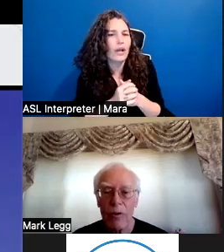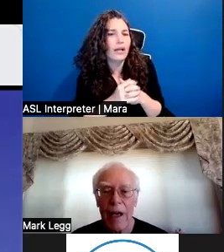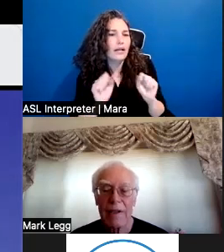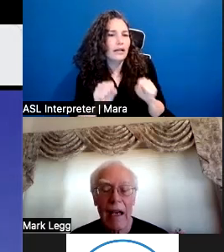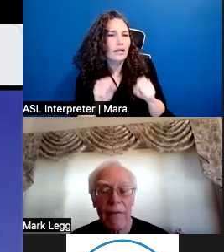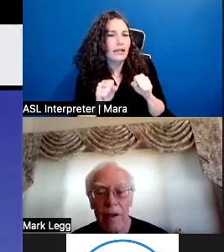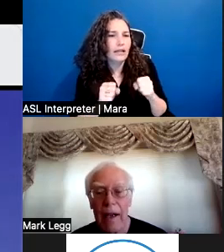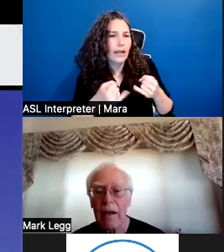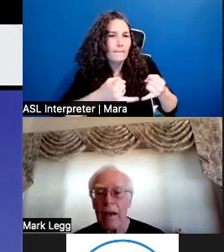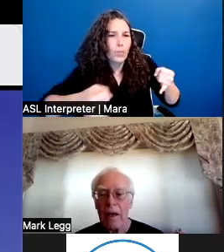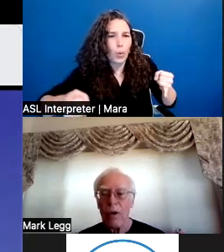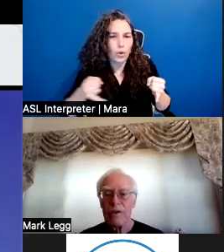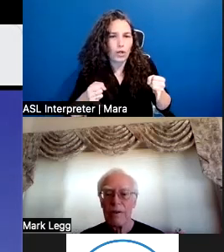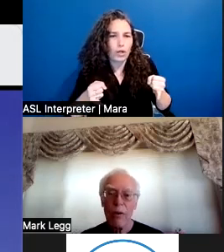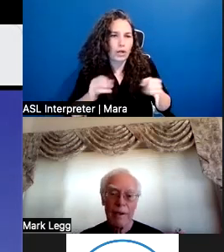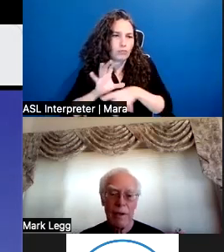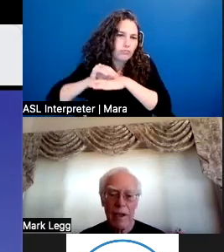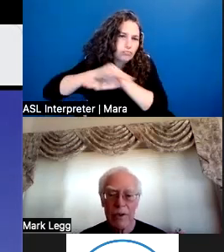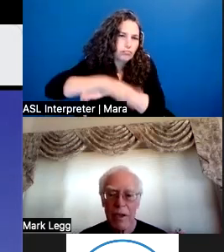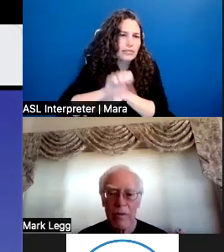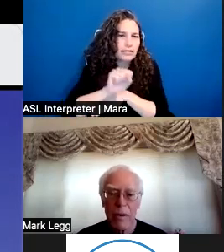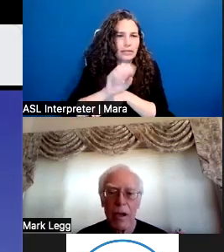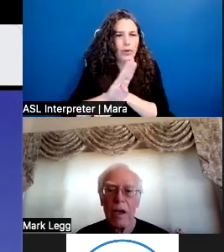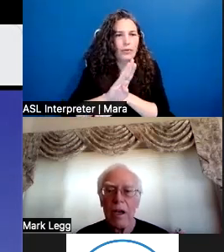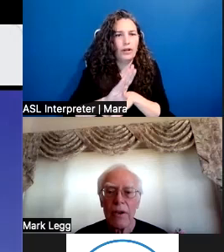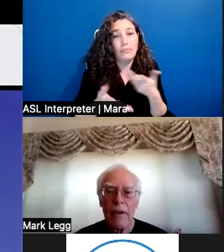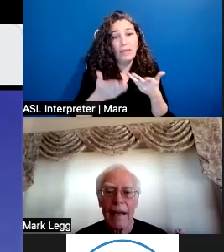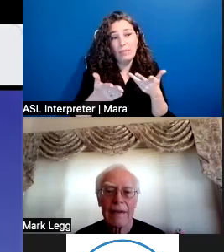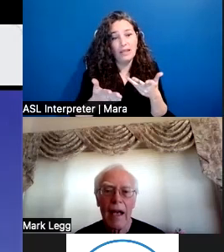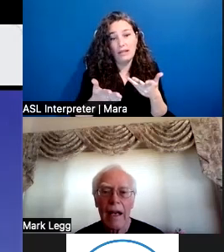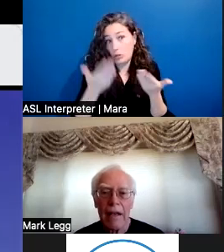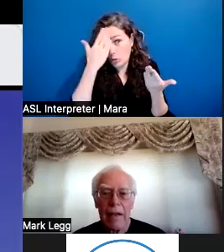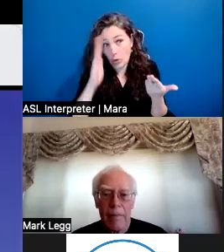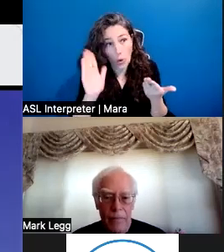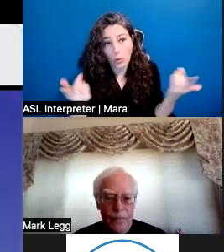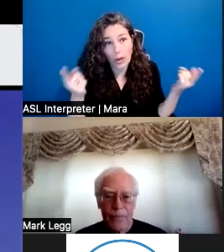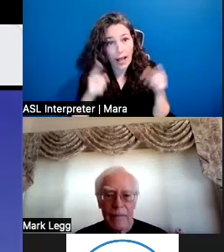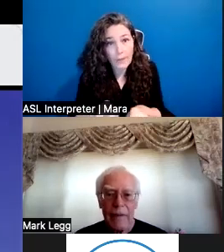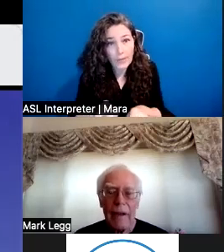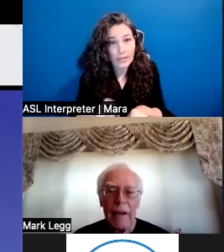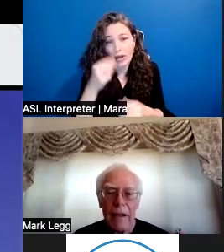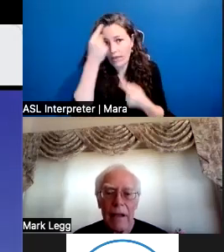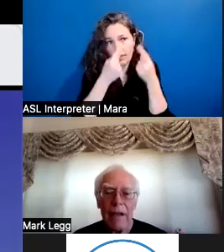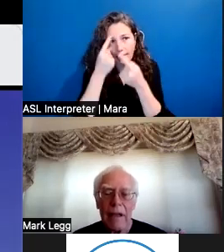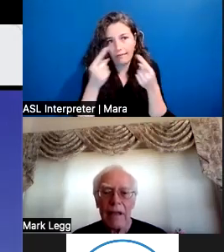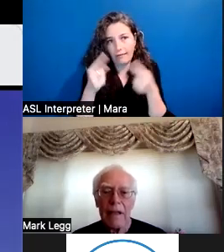have earthquakes like Ferndale, which no one has really considered before. So the next slide.